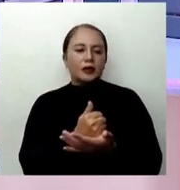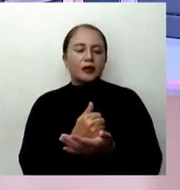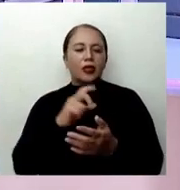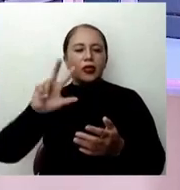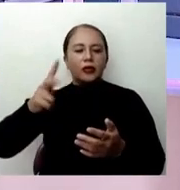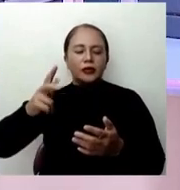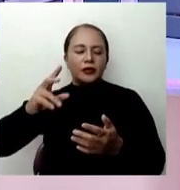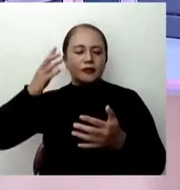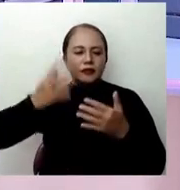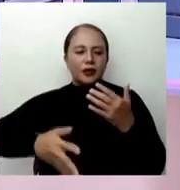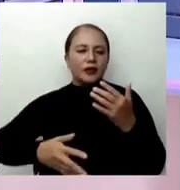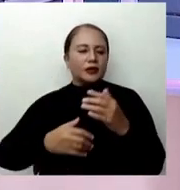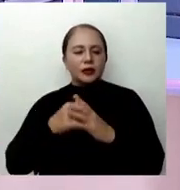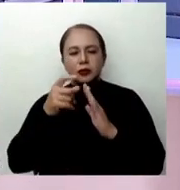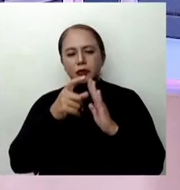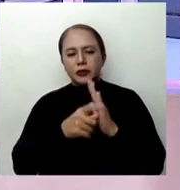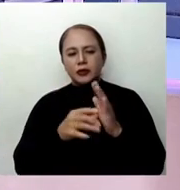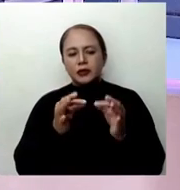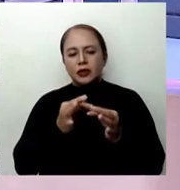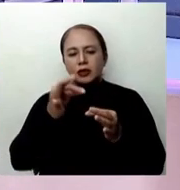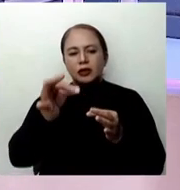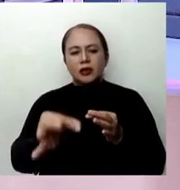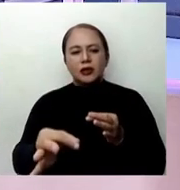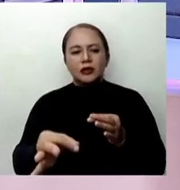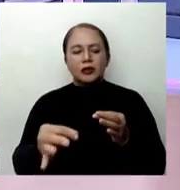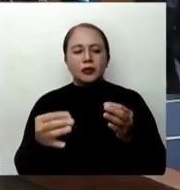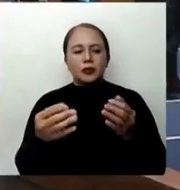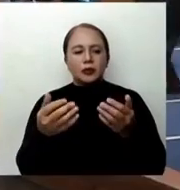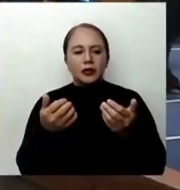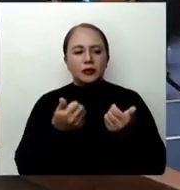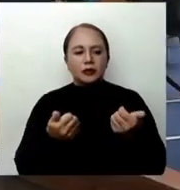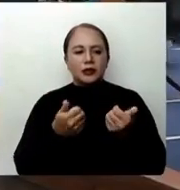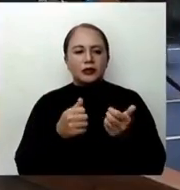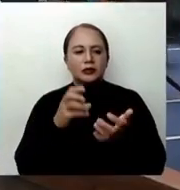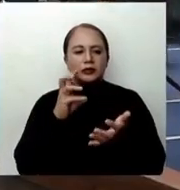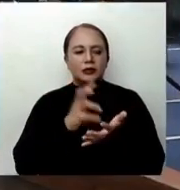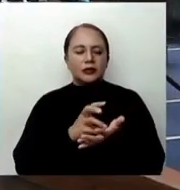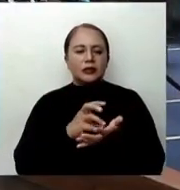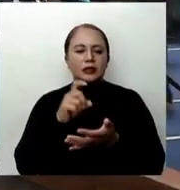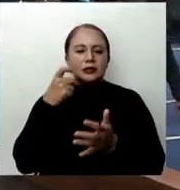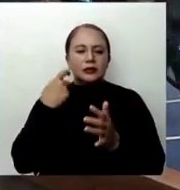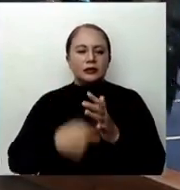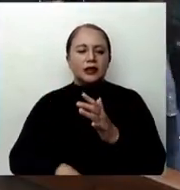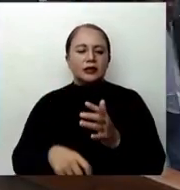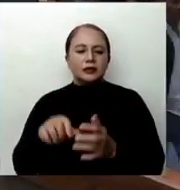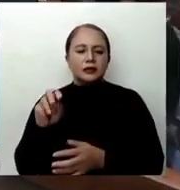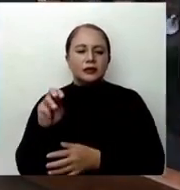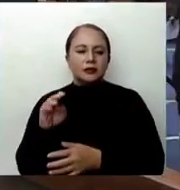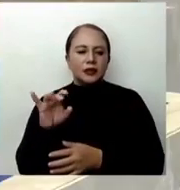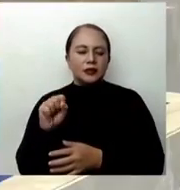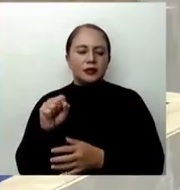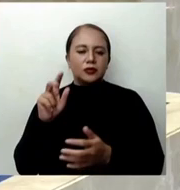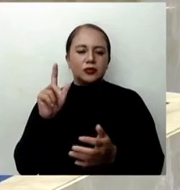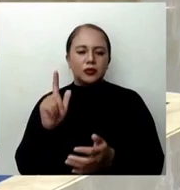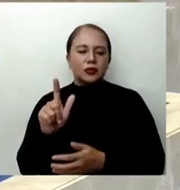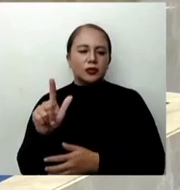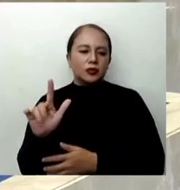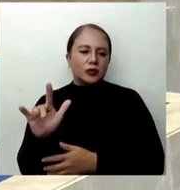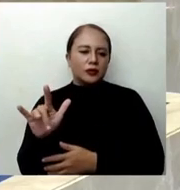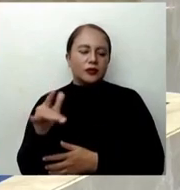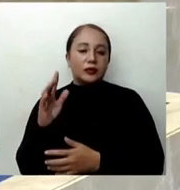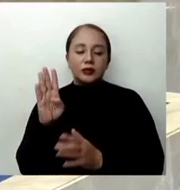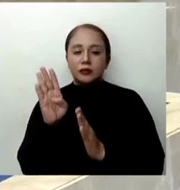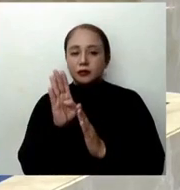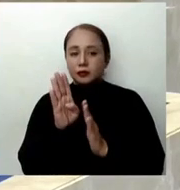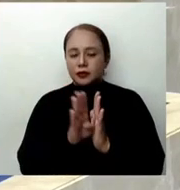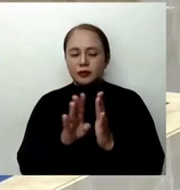a measure extending the period of availment of estate tax amnesty until 2025. Now, the bill also